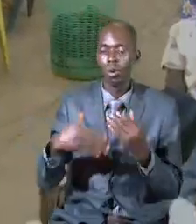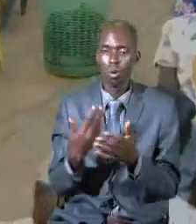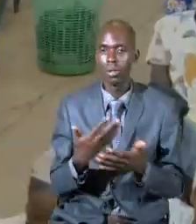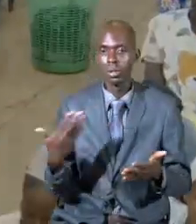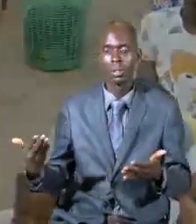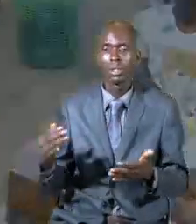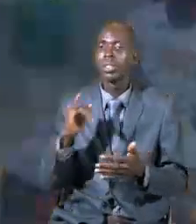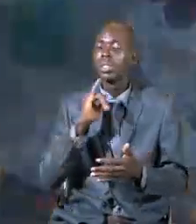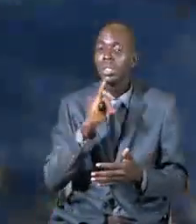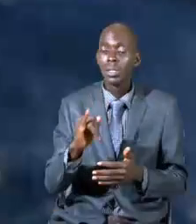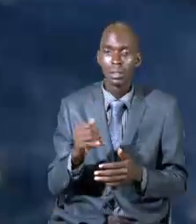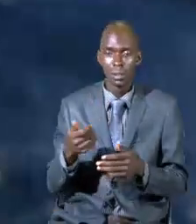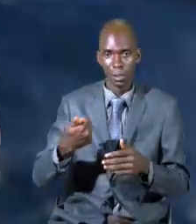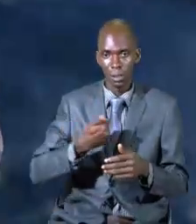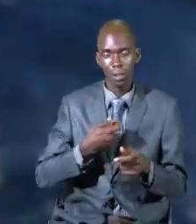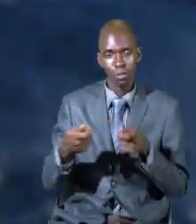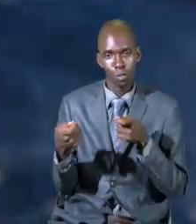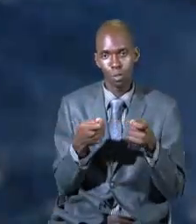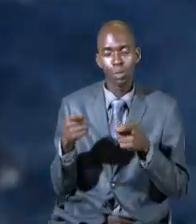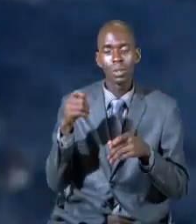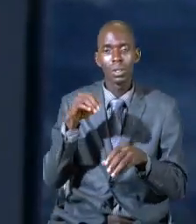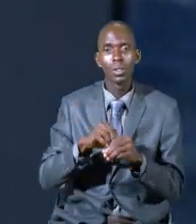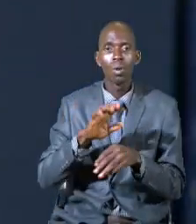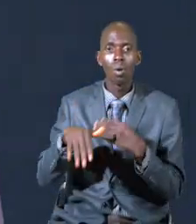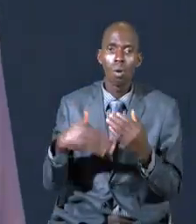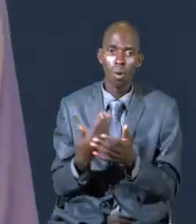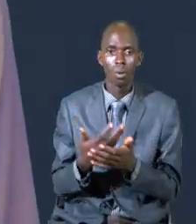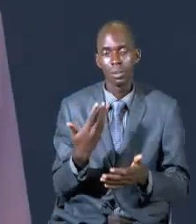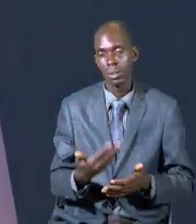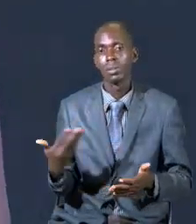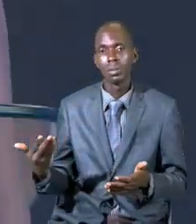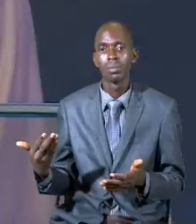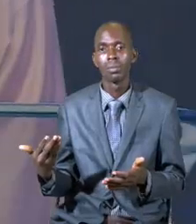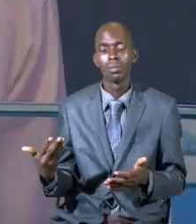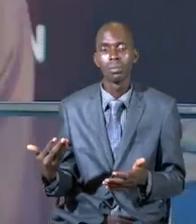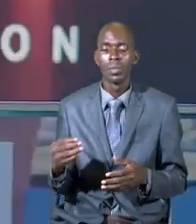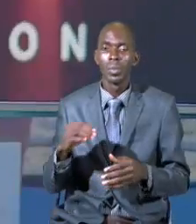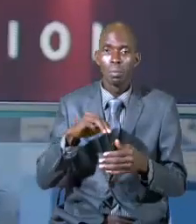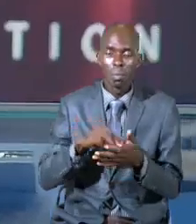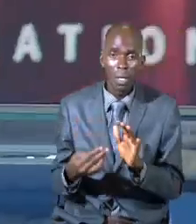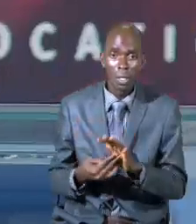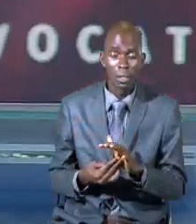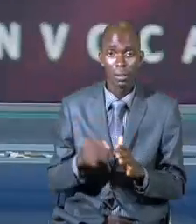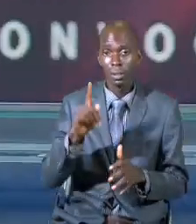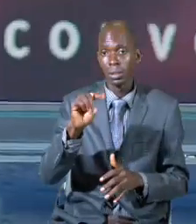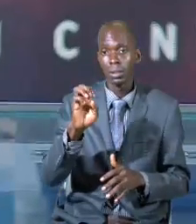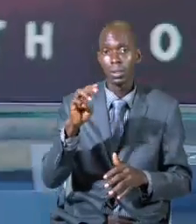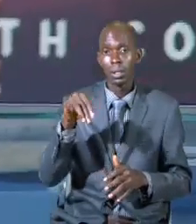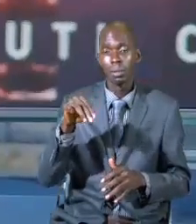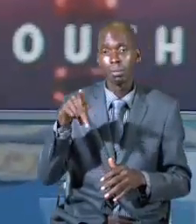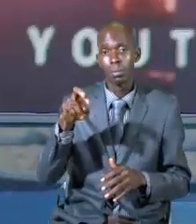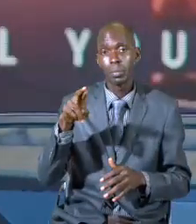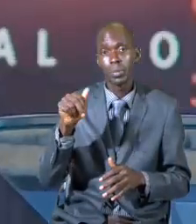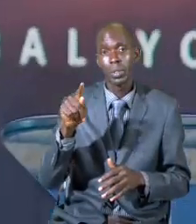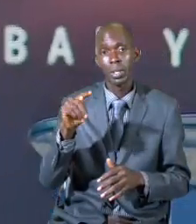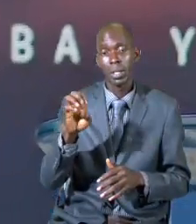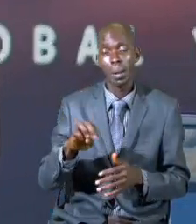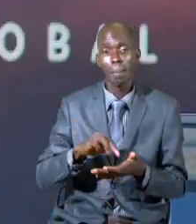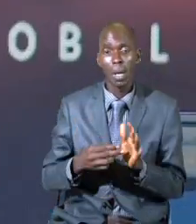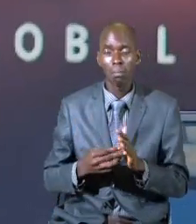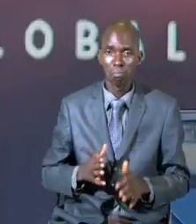in all things. That's what temperate means. It's moderate. It's controlled.